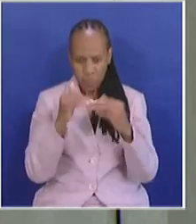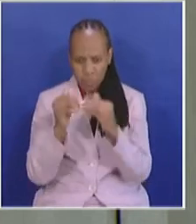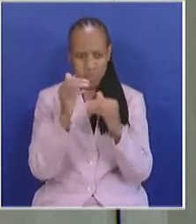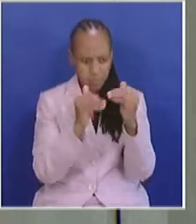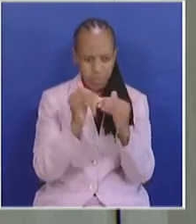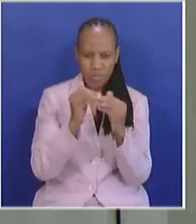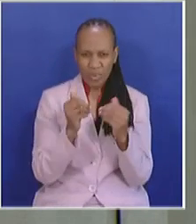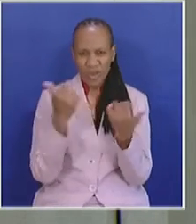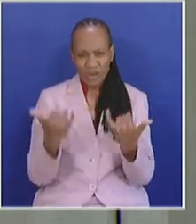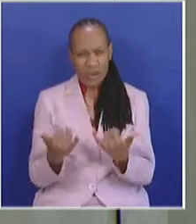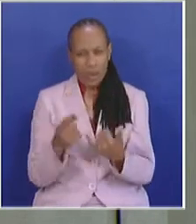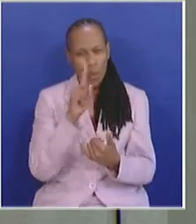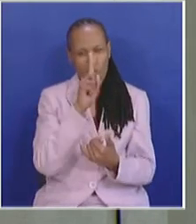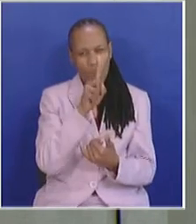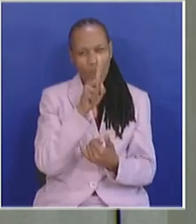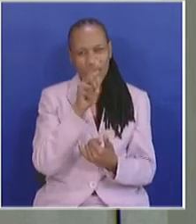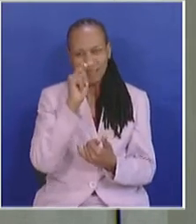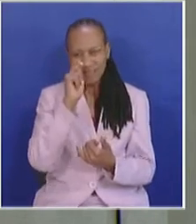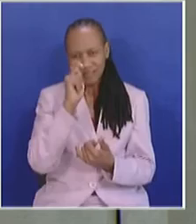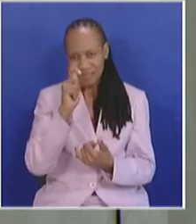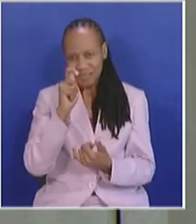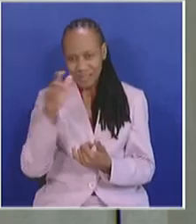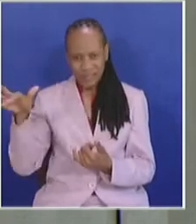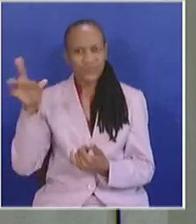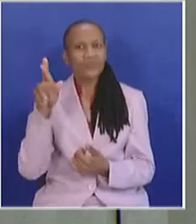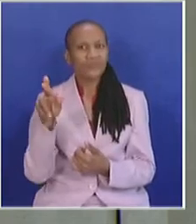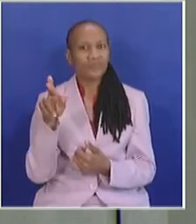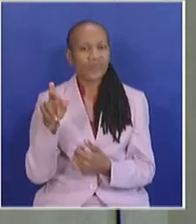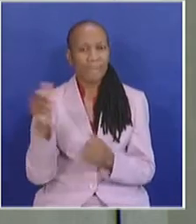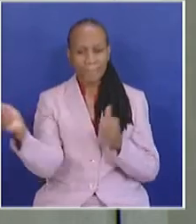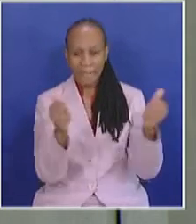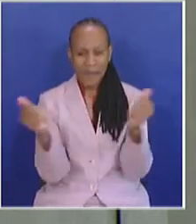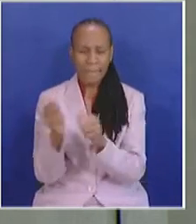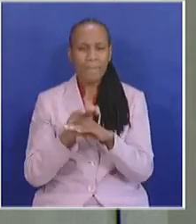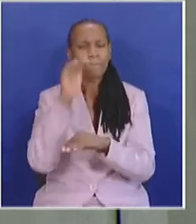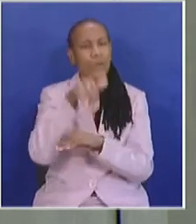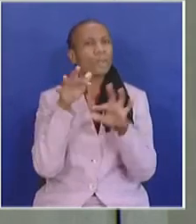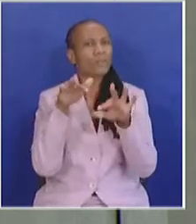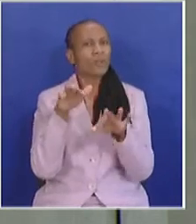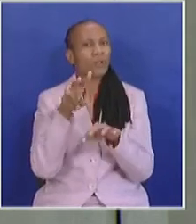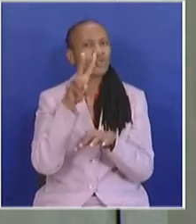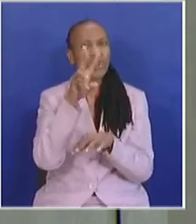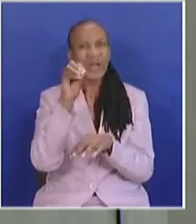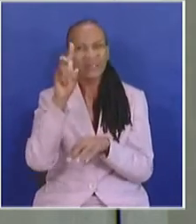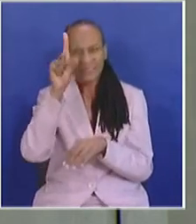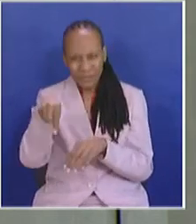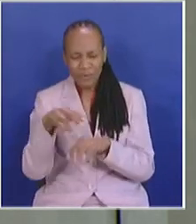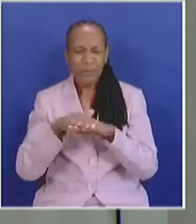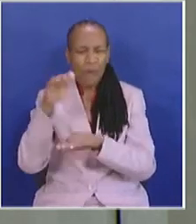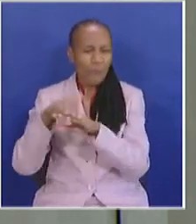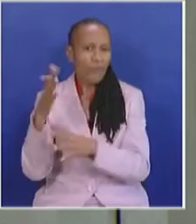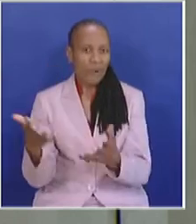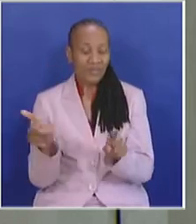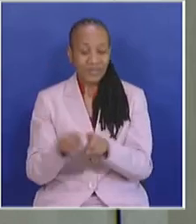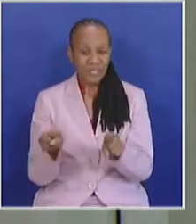are roughly worth 1 trillion rand and employ more than 200,000 workers on projects such as power